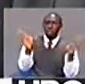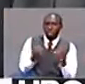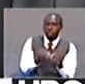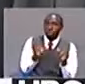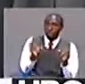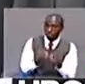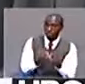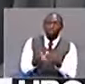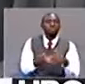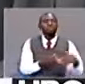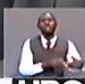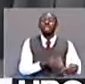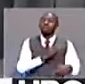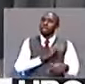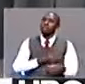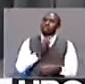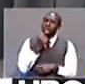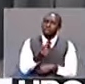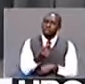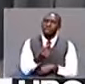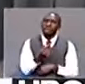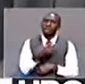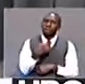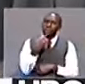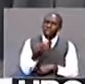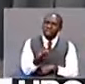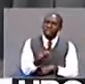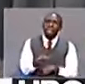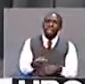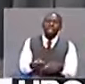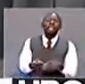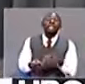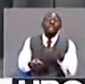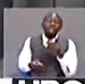just one minute to sum up. Madam Speaker, I want to say, he was